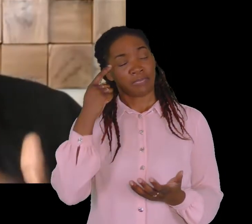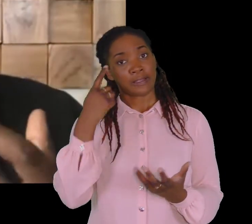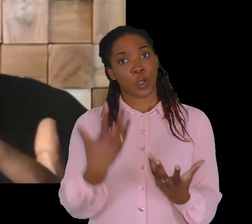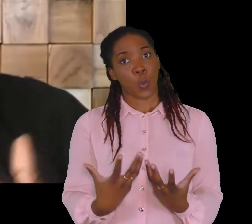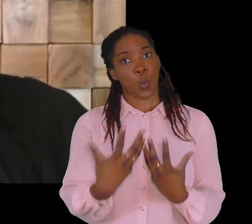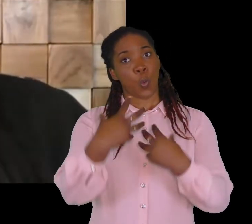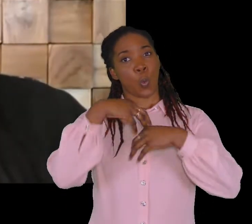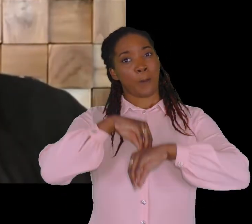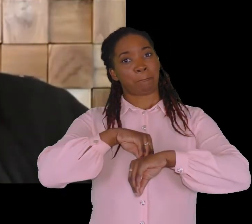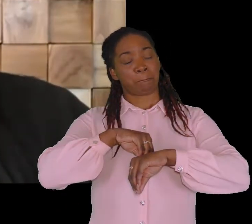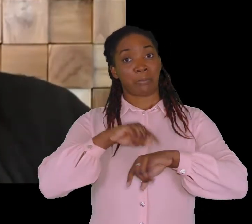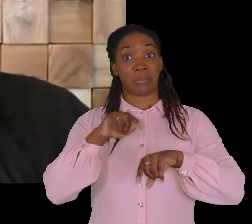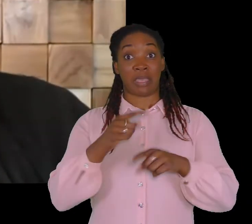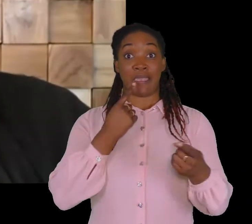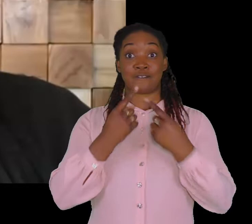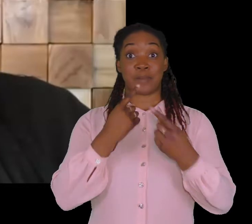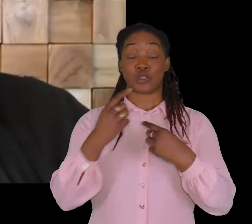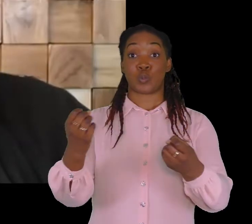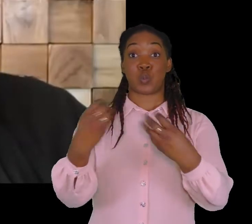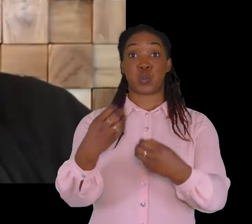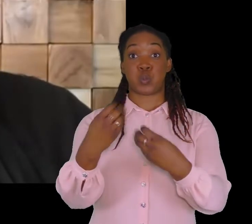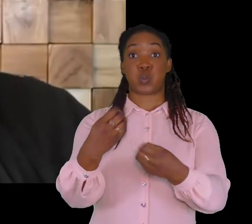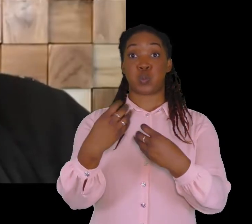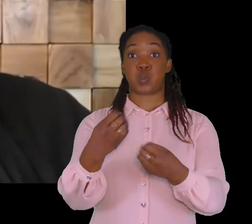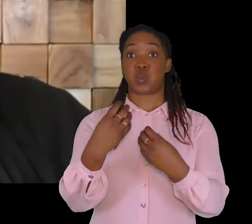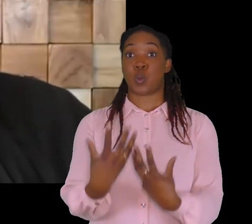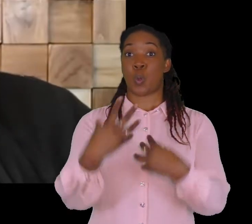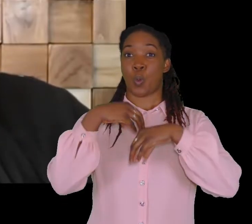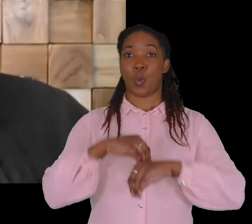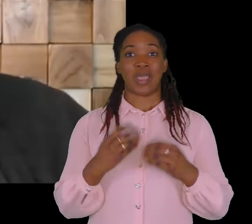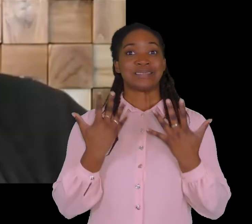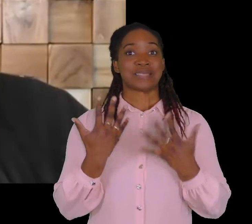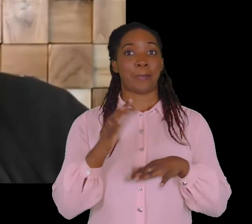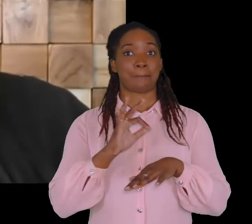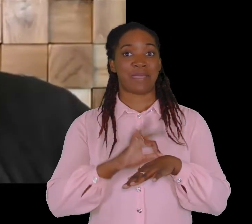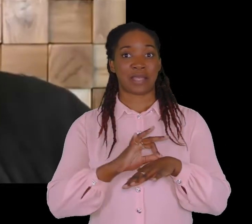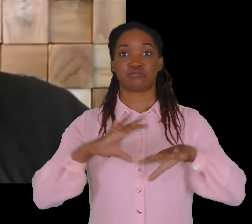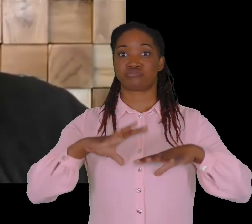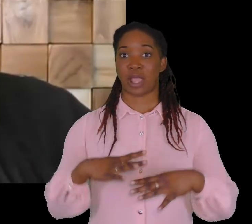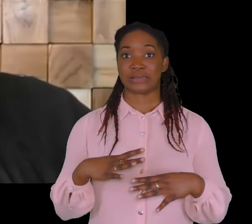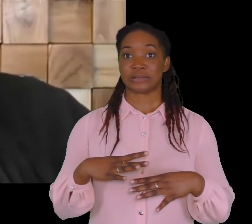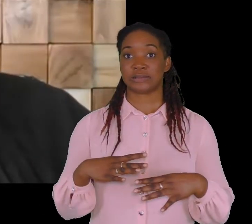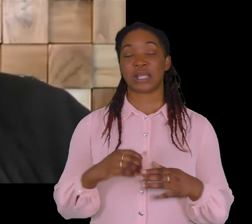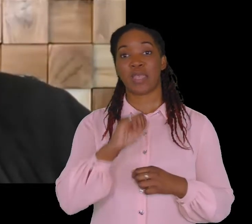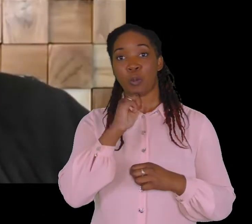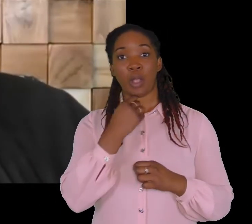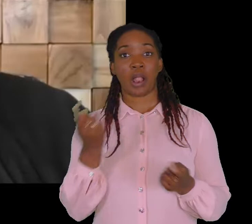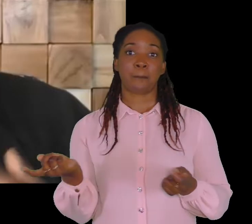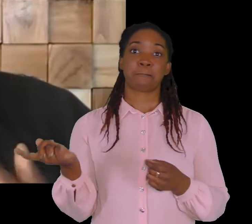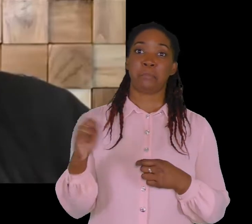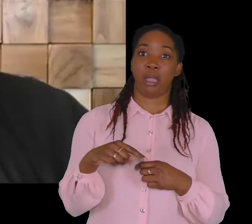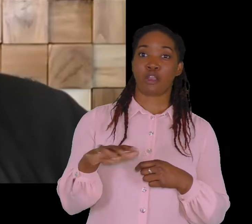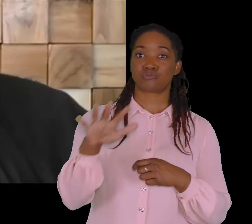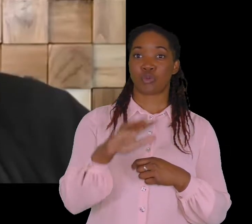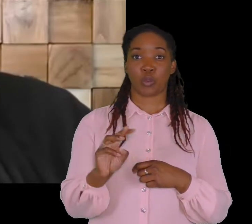information for 10 minutes. We're going to have a break for 10 minutes, and we're going to reconvene roughly around 3 o'clock. And then I will